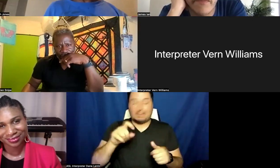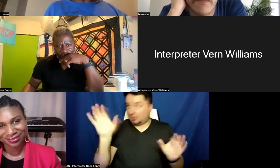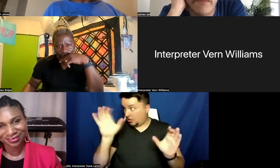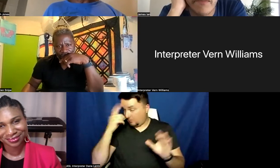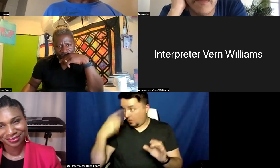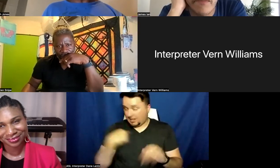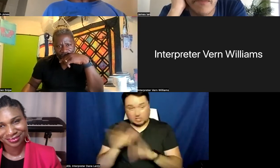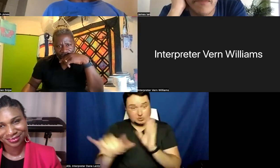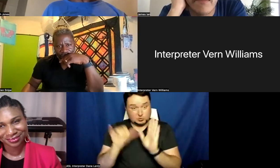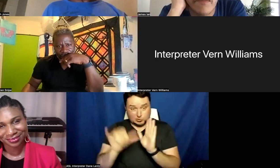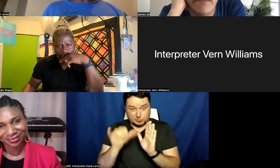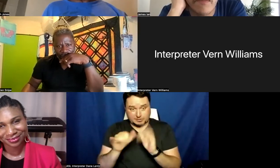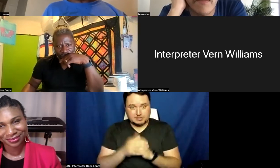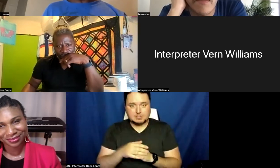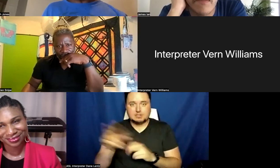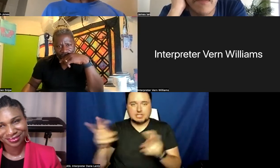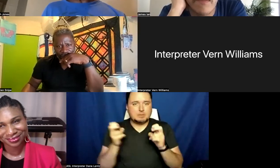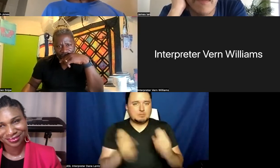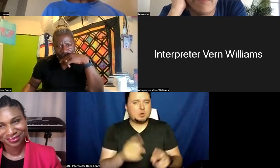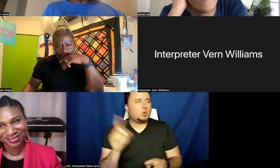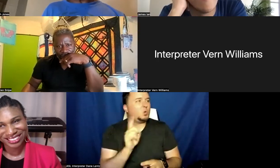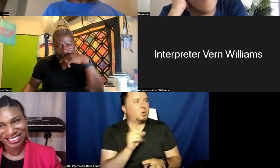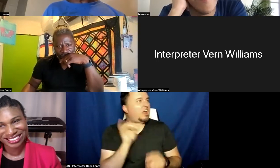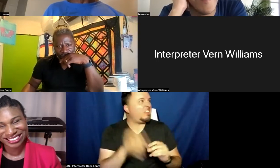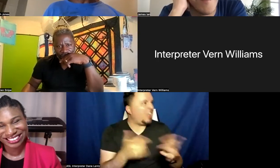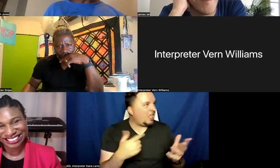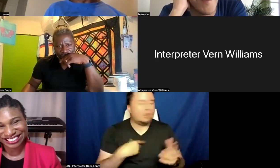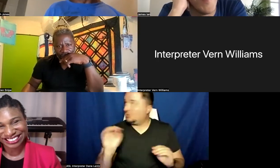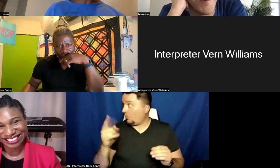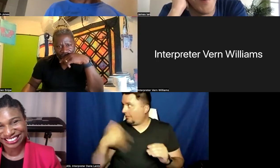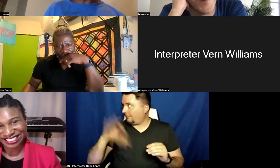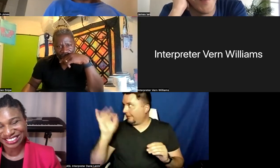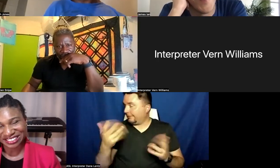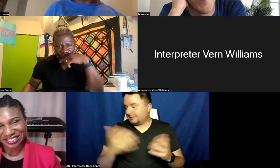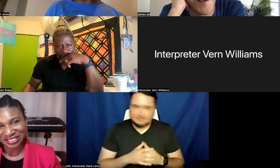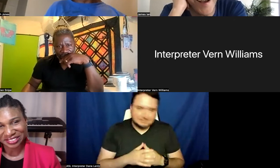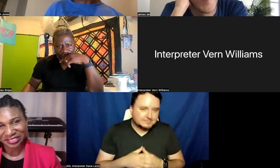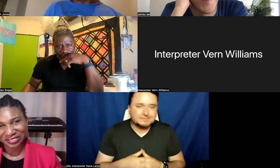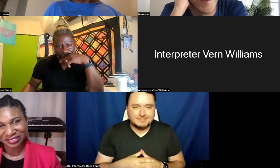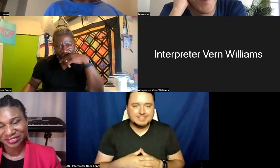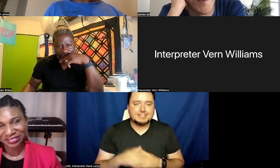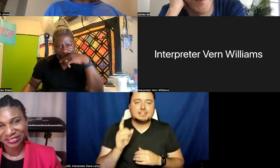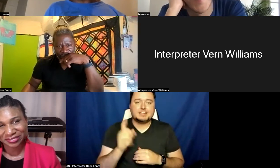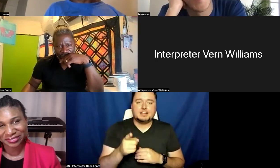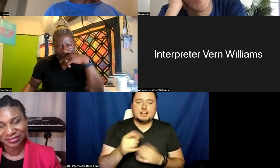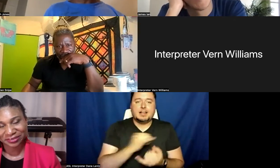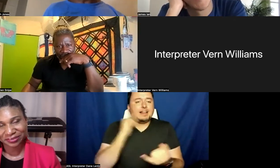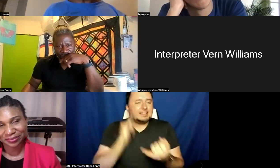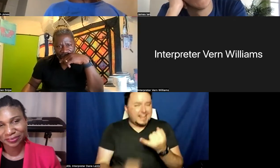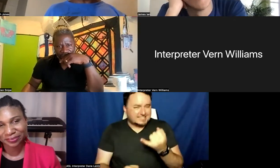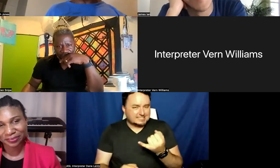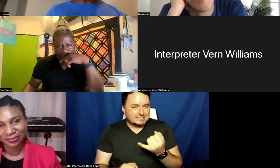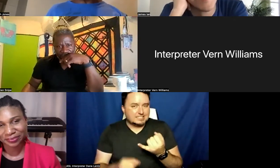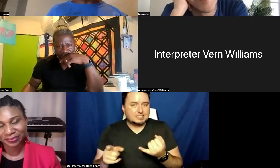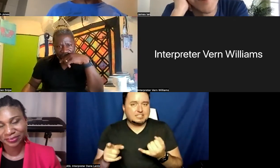on YouTube and put in them weird ass hashtags that nobody can ever find. And lastly, just